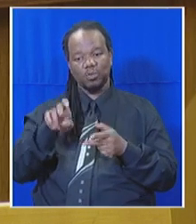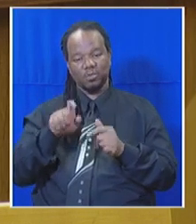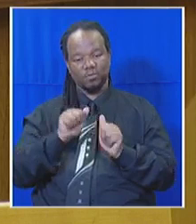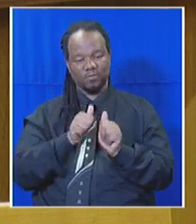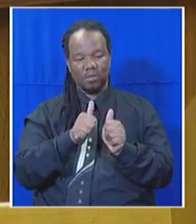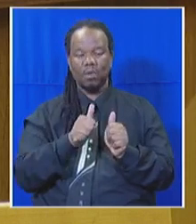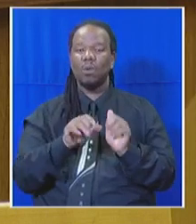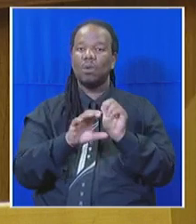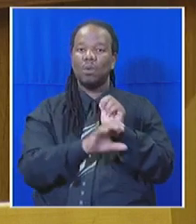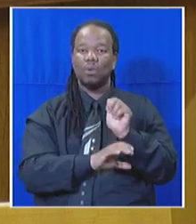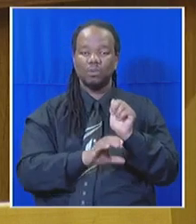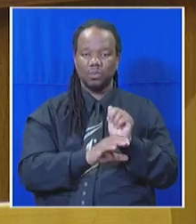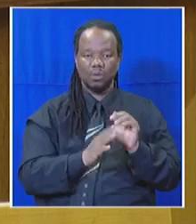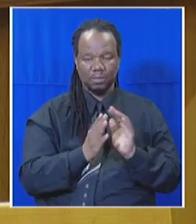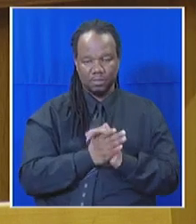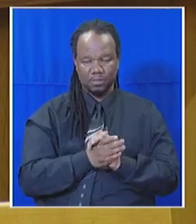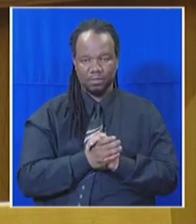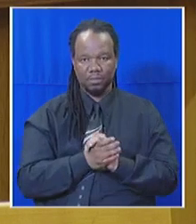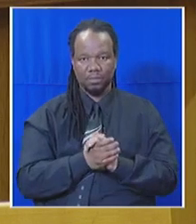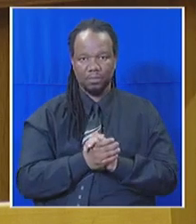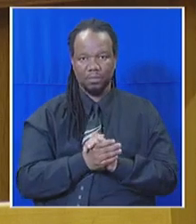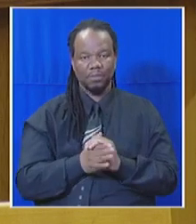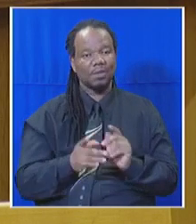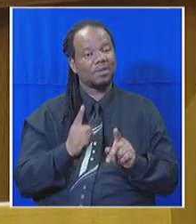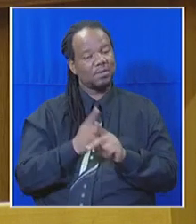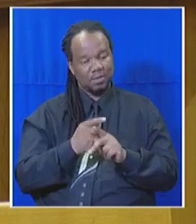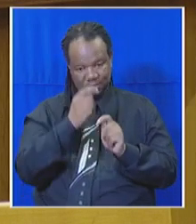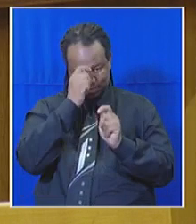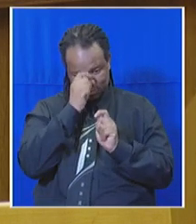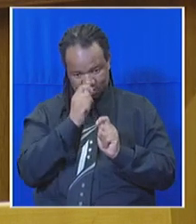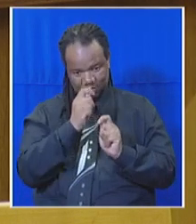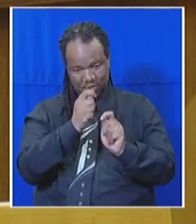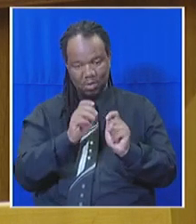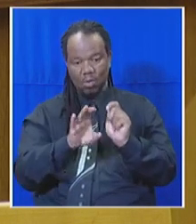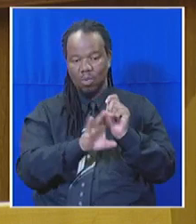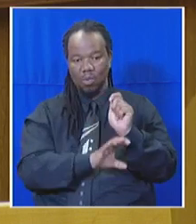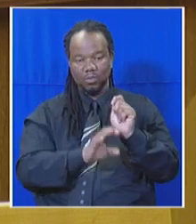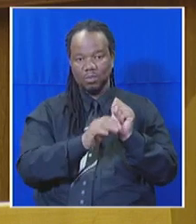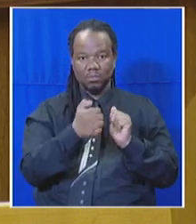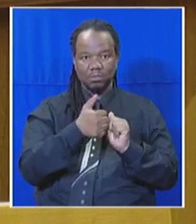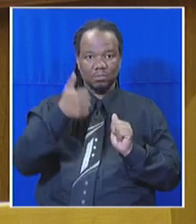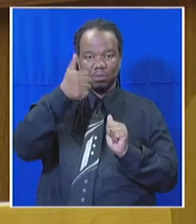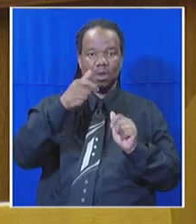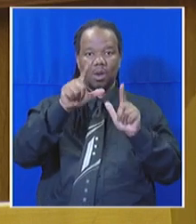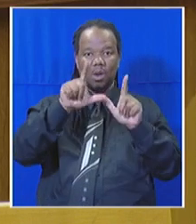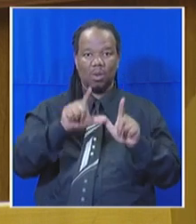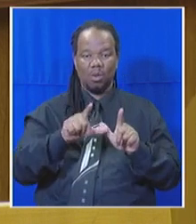such, the supremacy of the Constitution must be guarded against